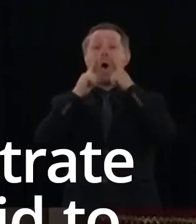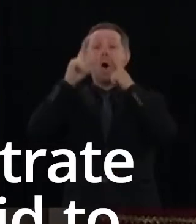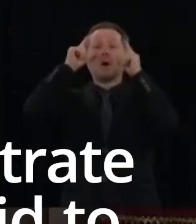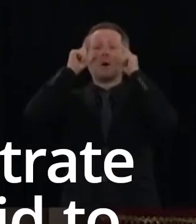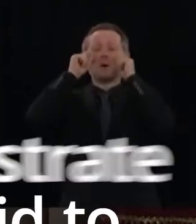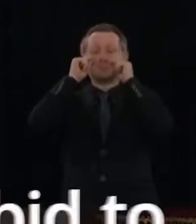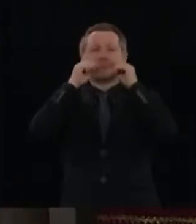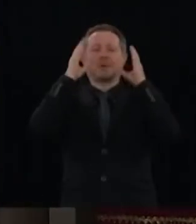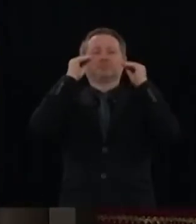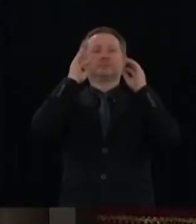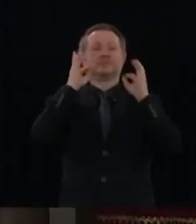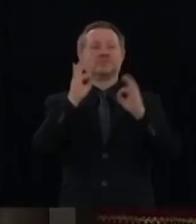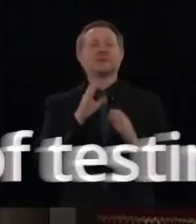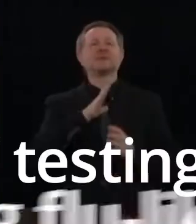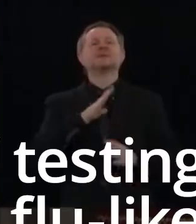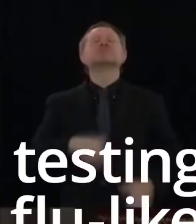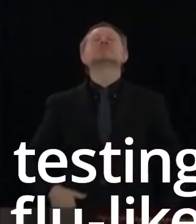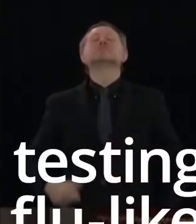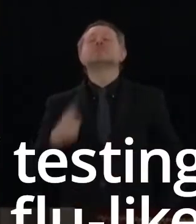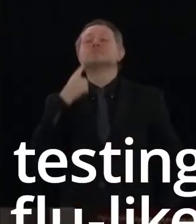Head up a little bit.